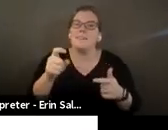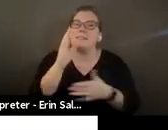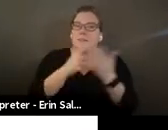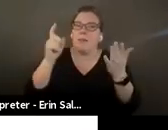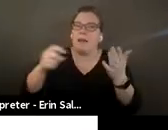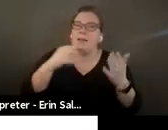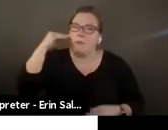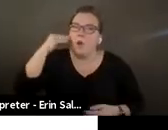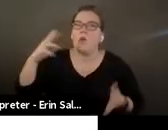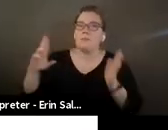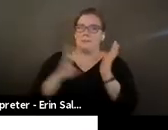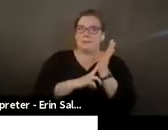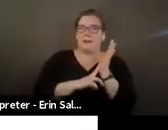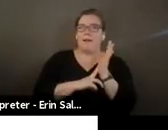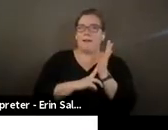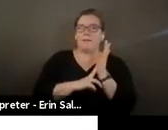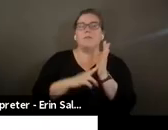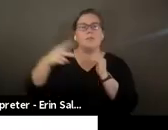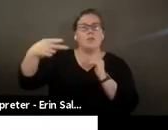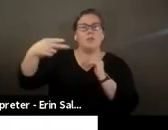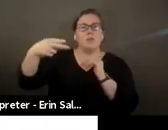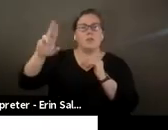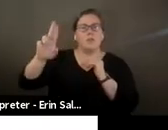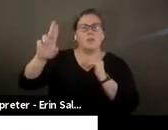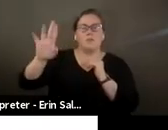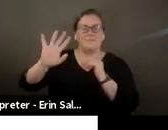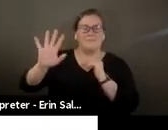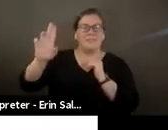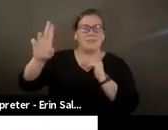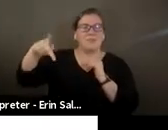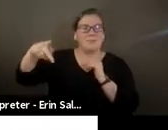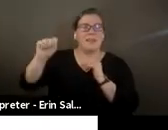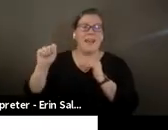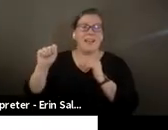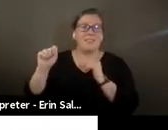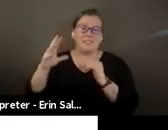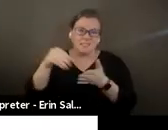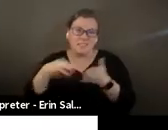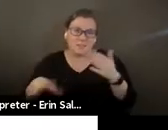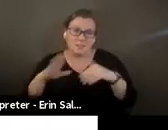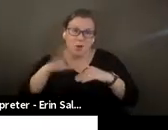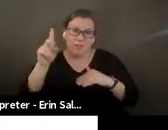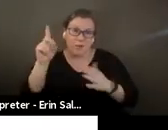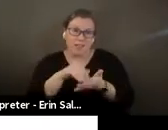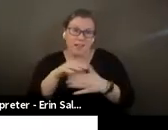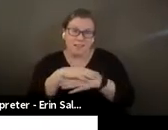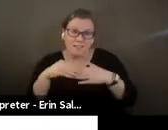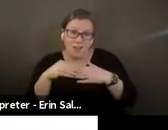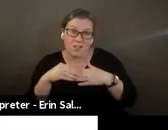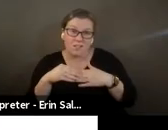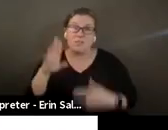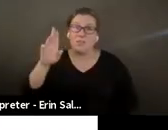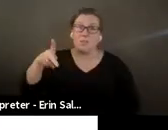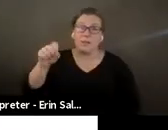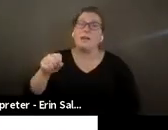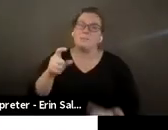be delivered through UPS, and the device is an expensive device. It's going to be over $1,000. So UPS does